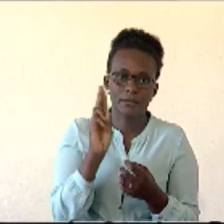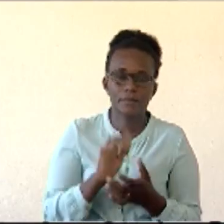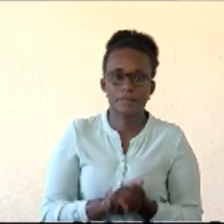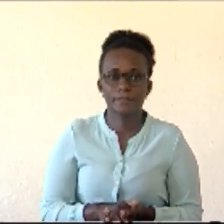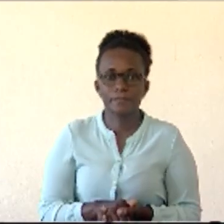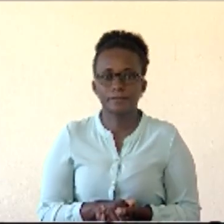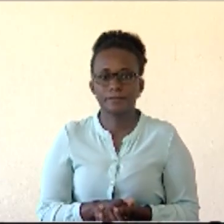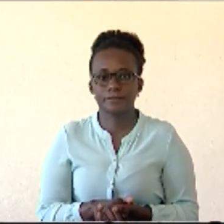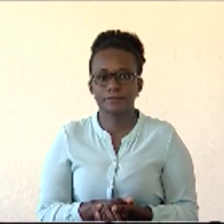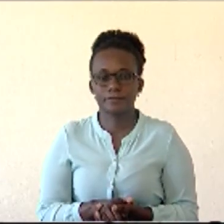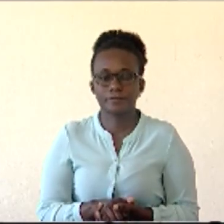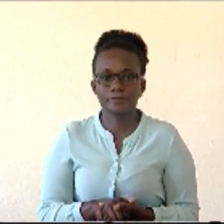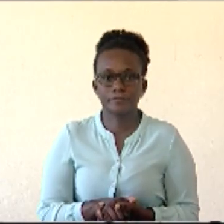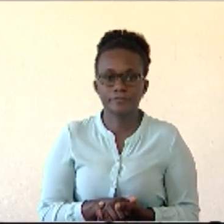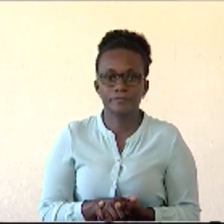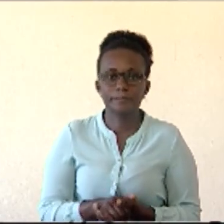Electroplating